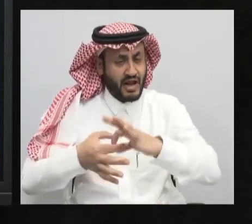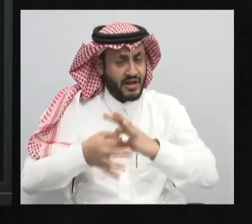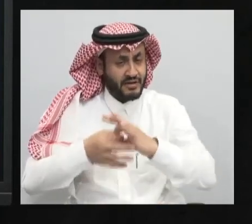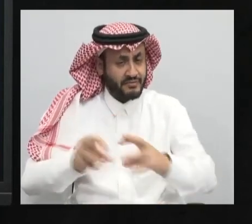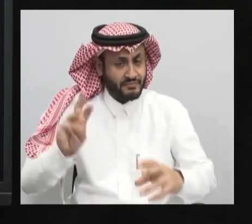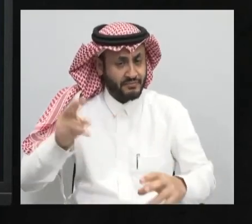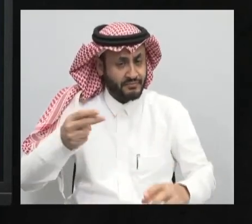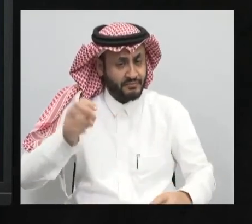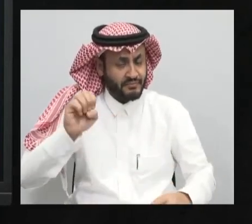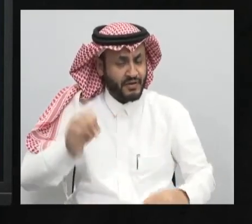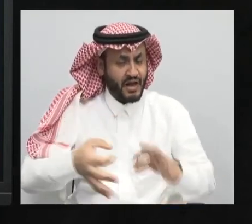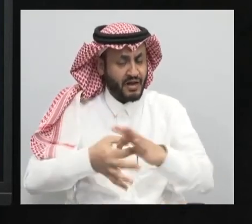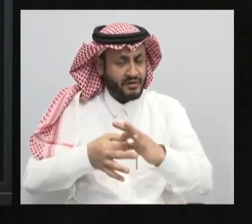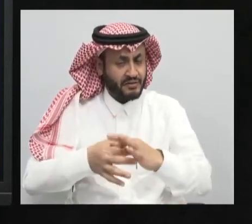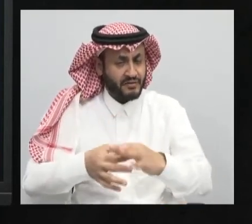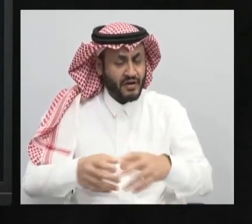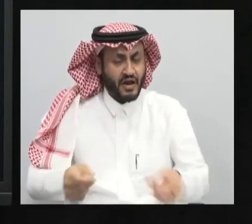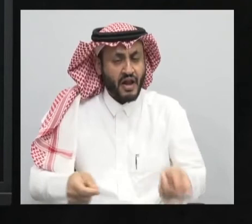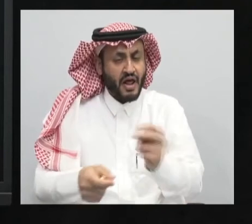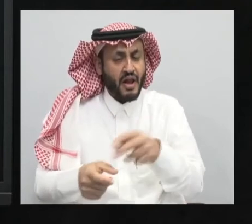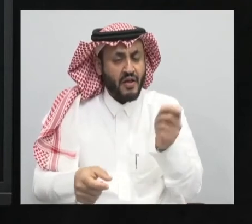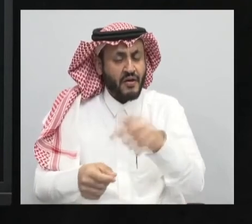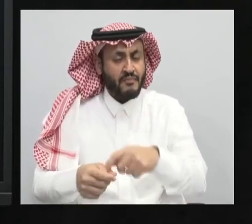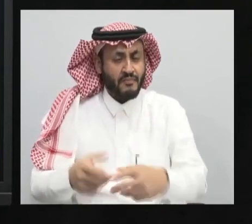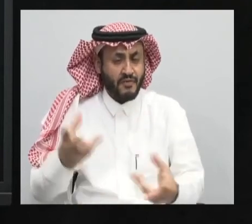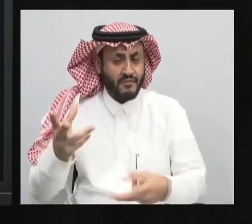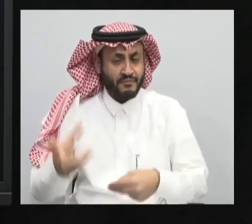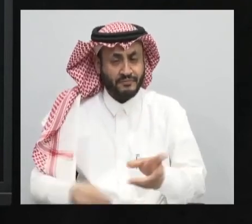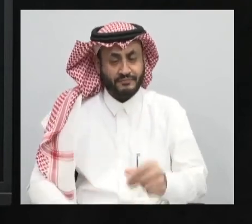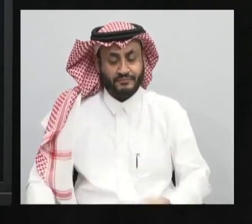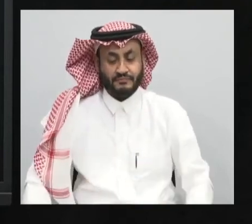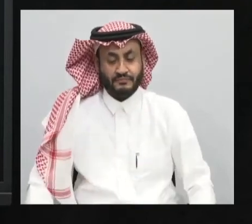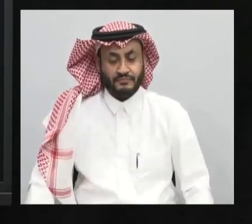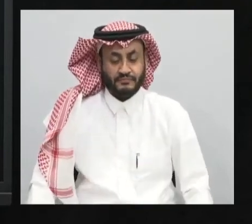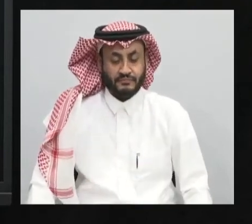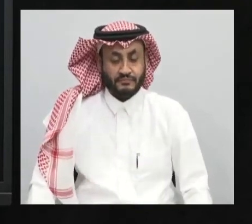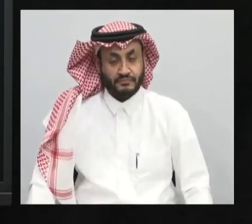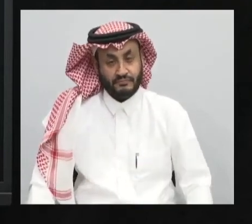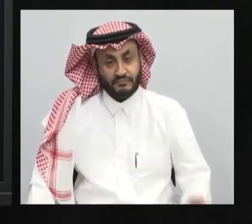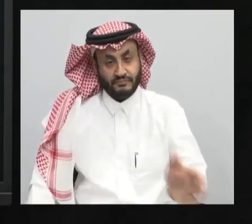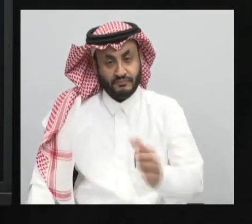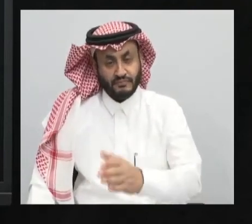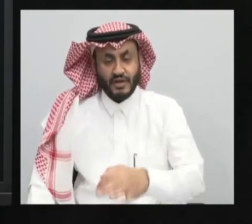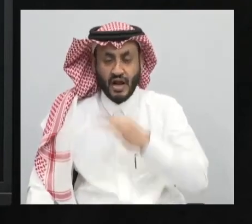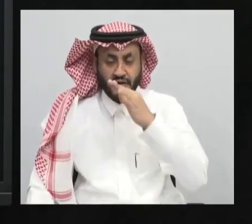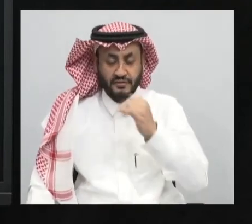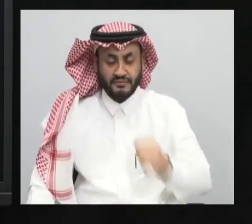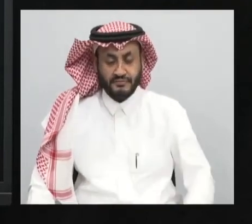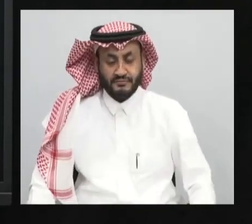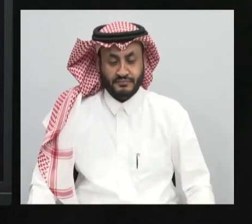we use relative pronouns to give more information. Okay, now for the pronunciation,